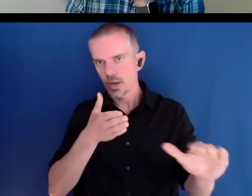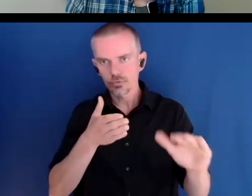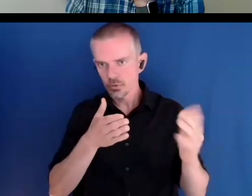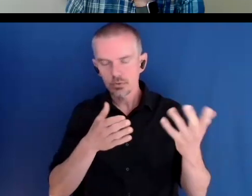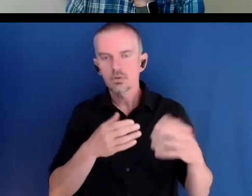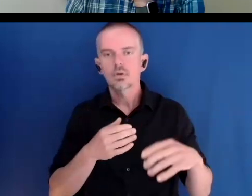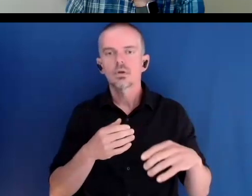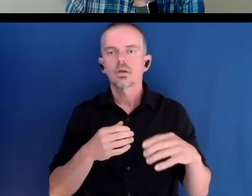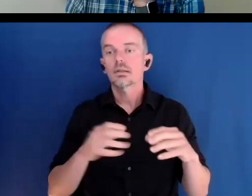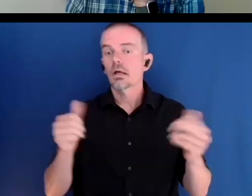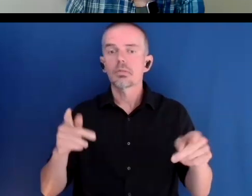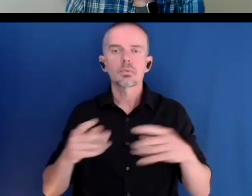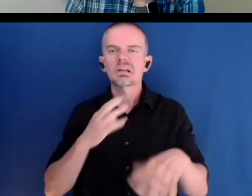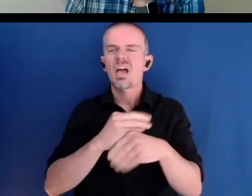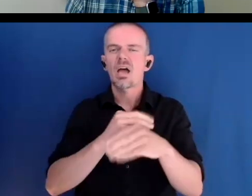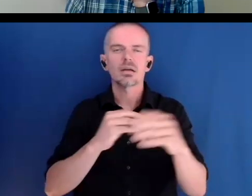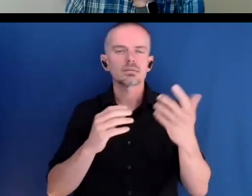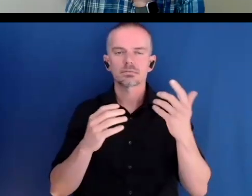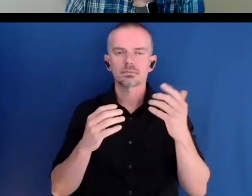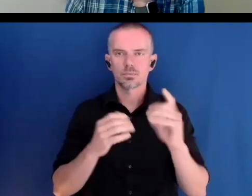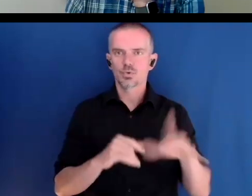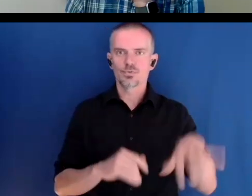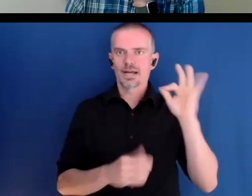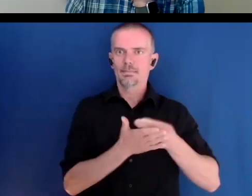questions, or solutions, that would be great.